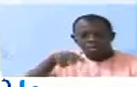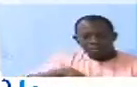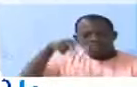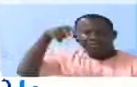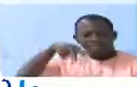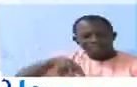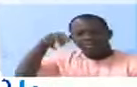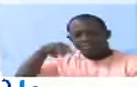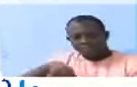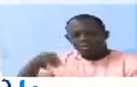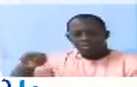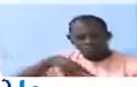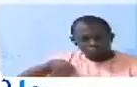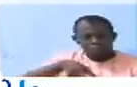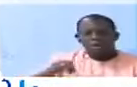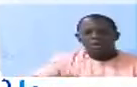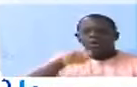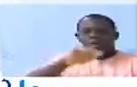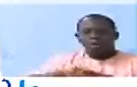them also.